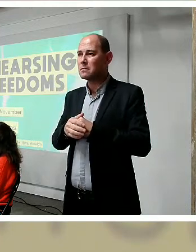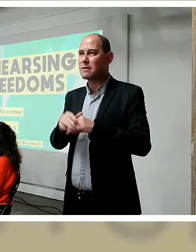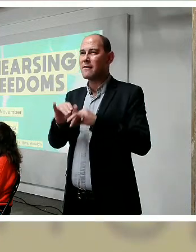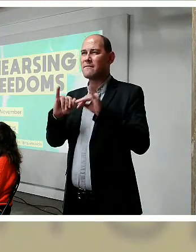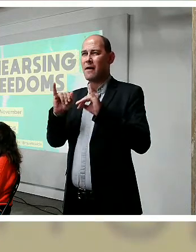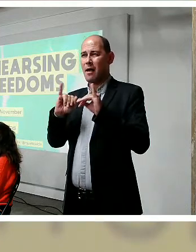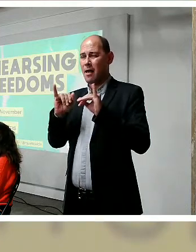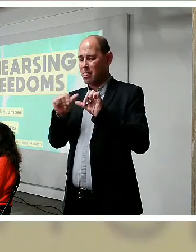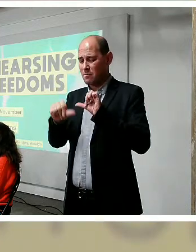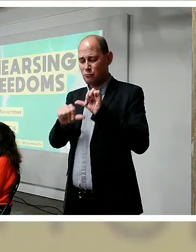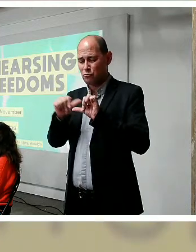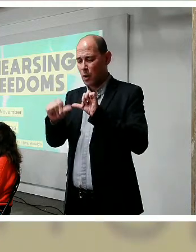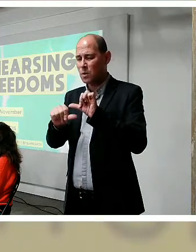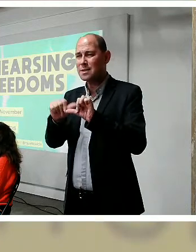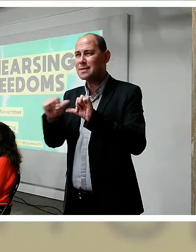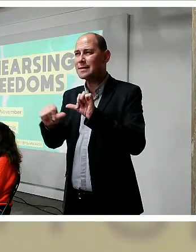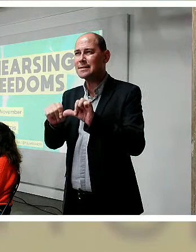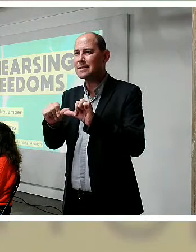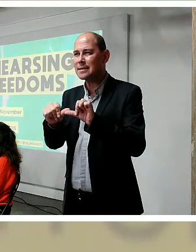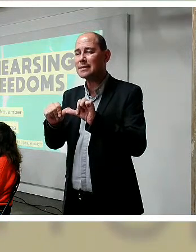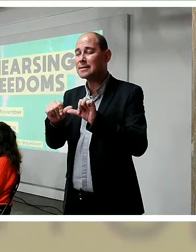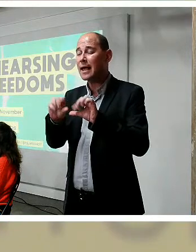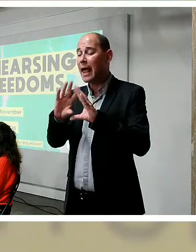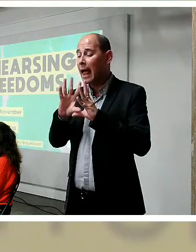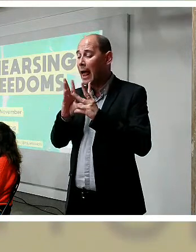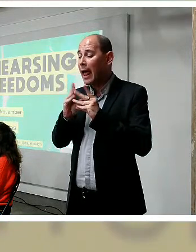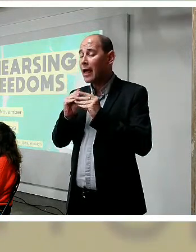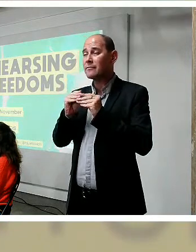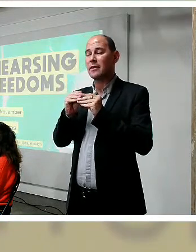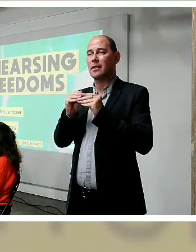processes, everything had become,